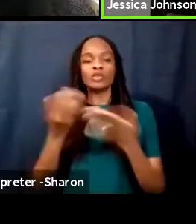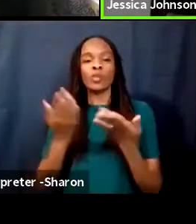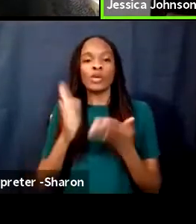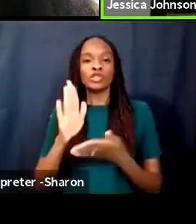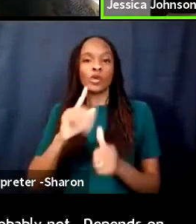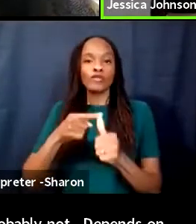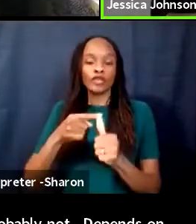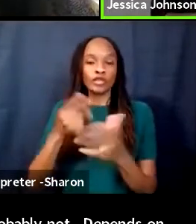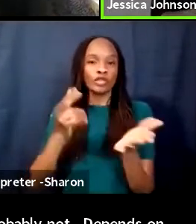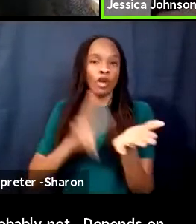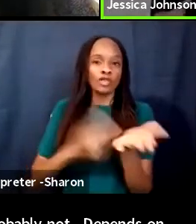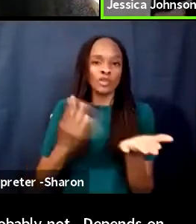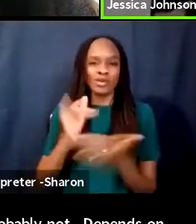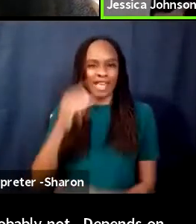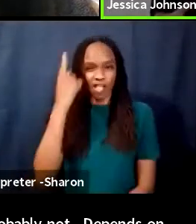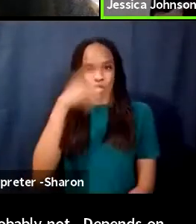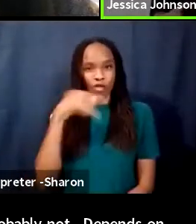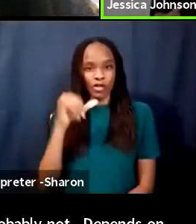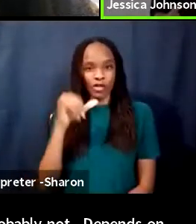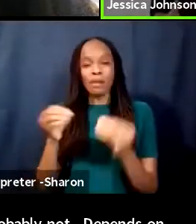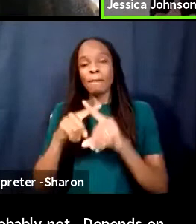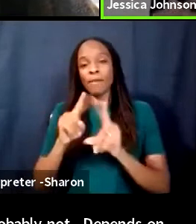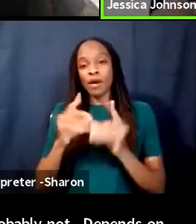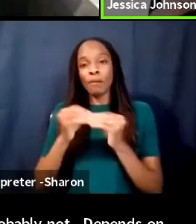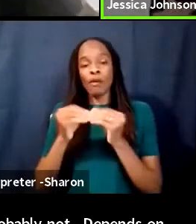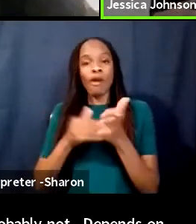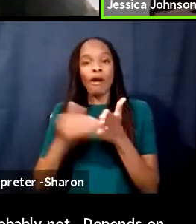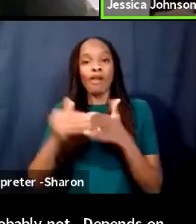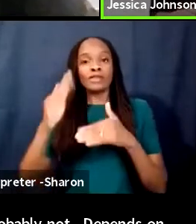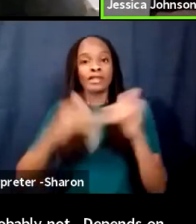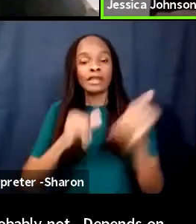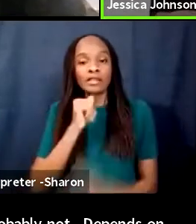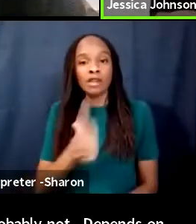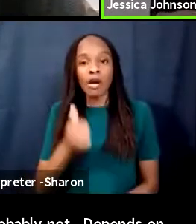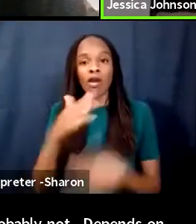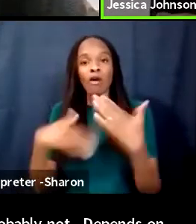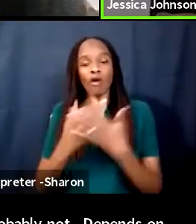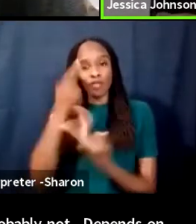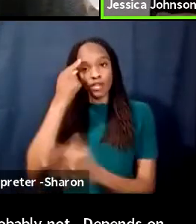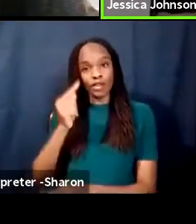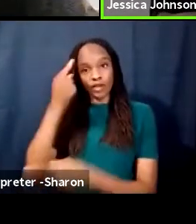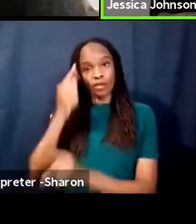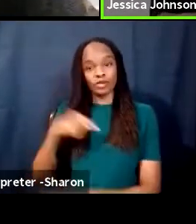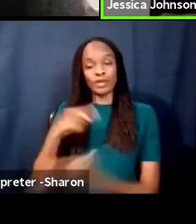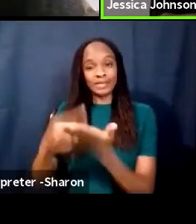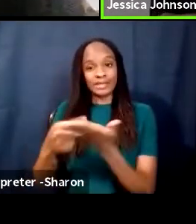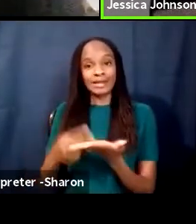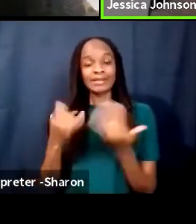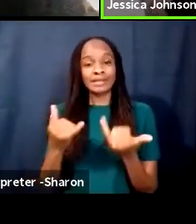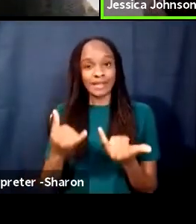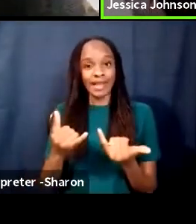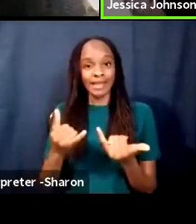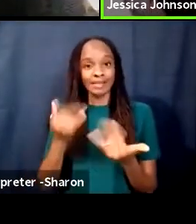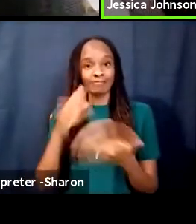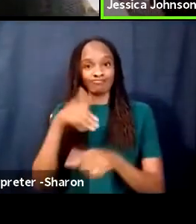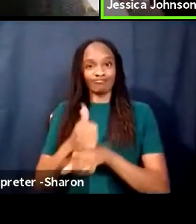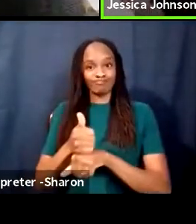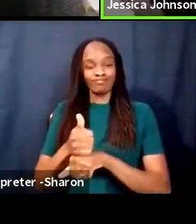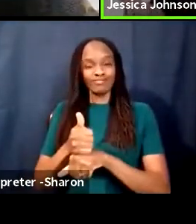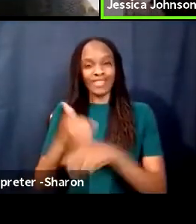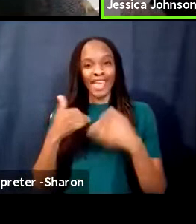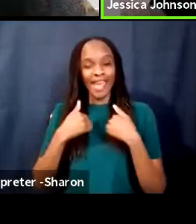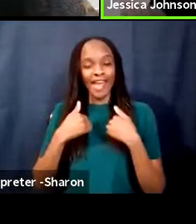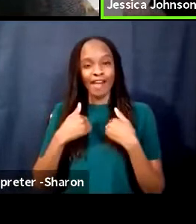what that looked like. But more often than not, the way that all of the agreements that we talked about today are designed is that they have